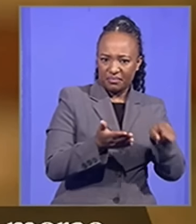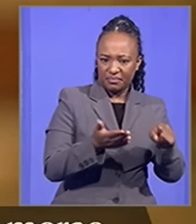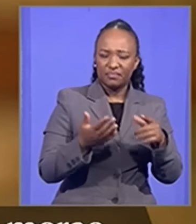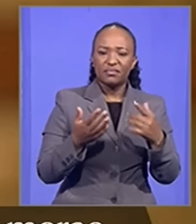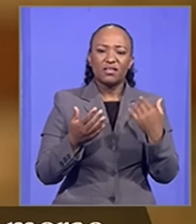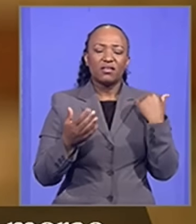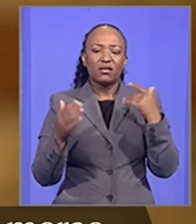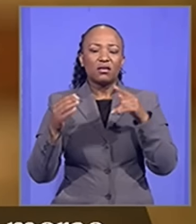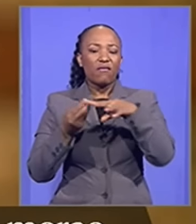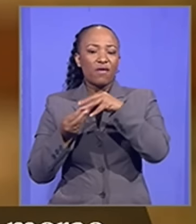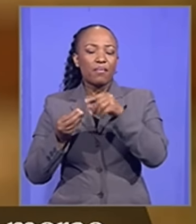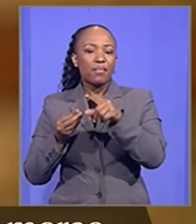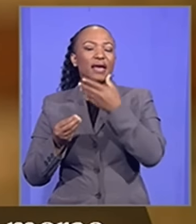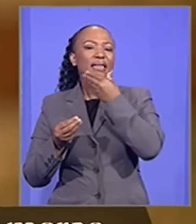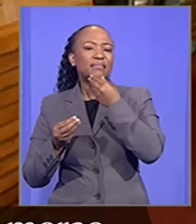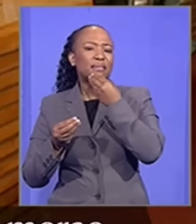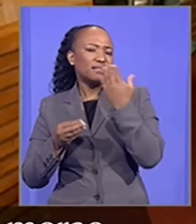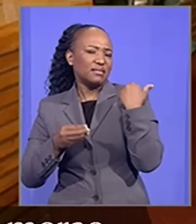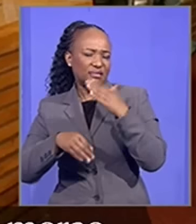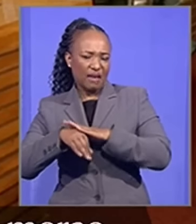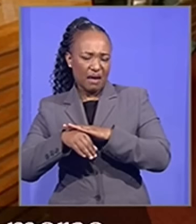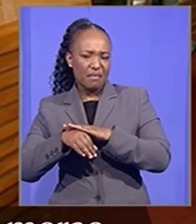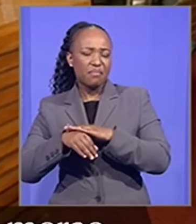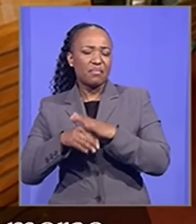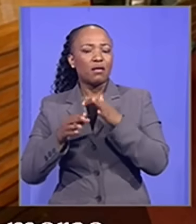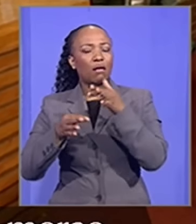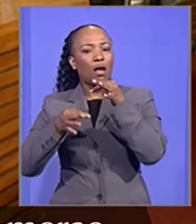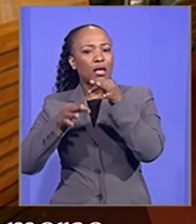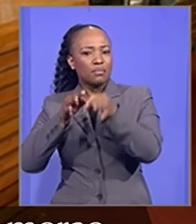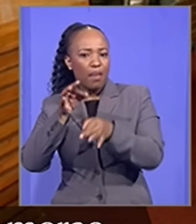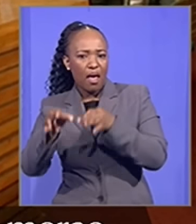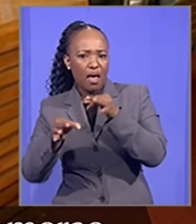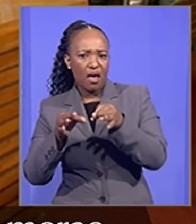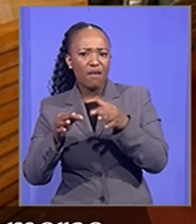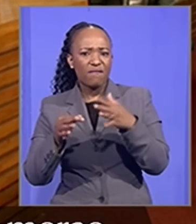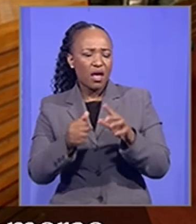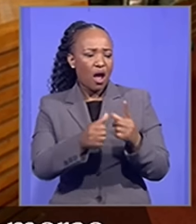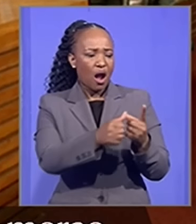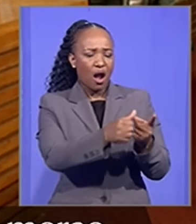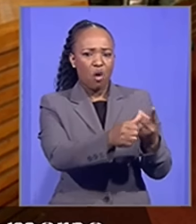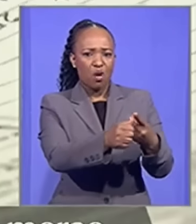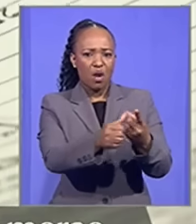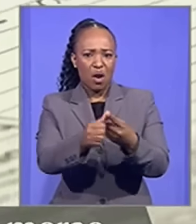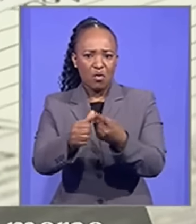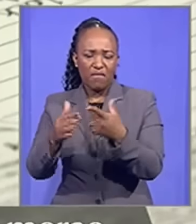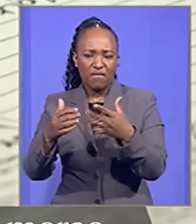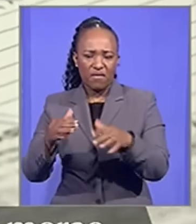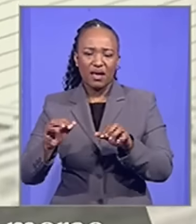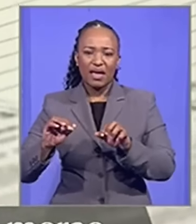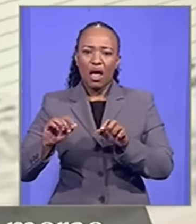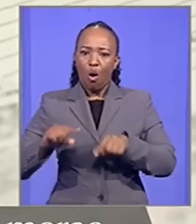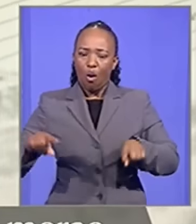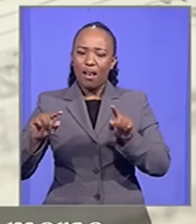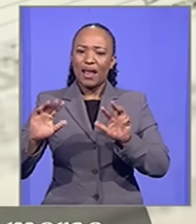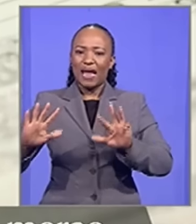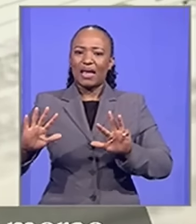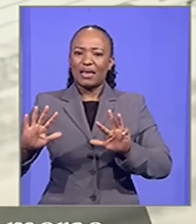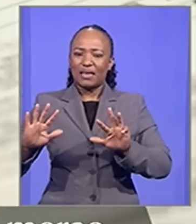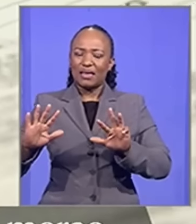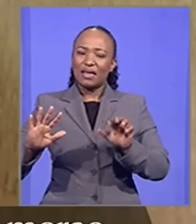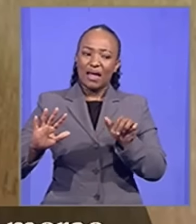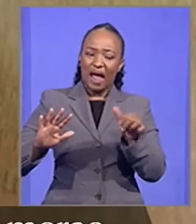ka letsatsi la Keresemose ngwaga o, mme a tlhalosa gore o badile ditopo tse 3 go akaretsa ditopo tsa bana ba le 3. Paki